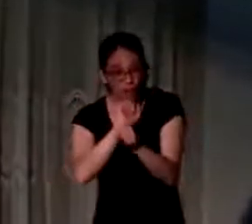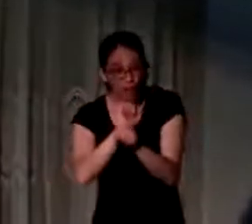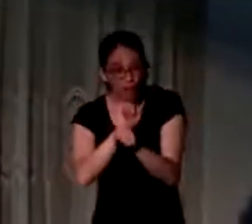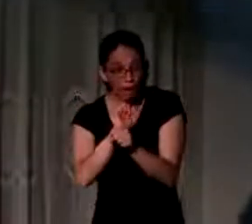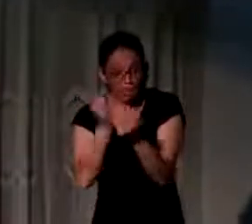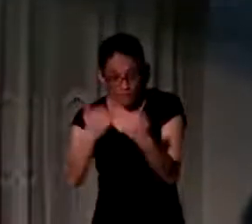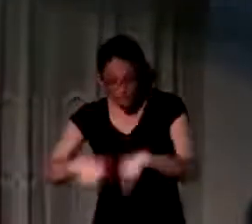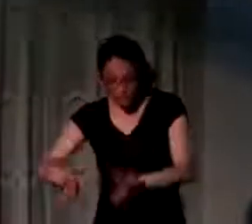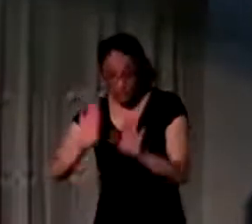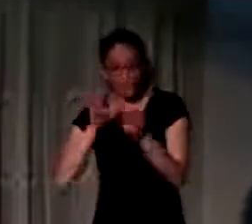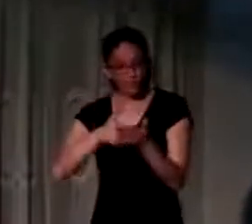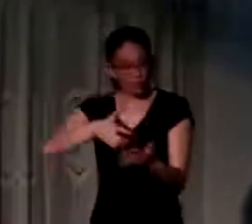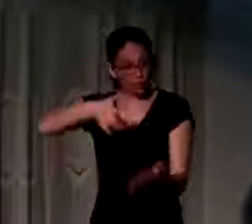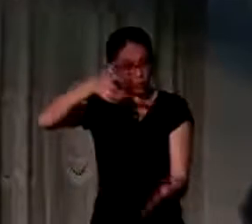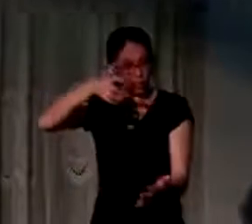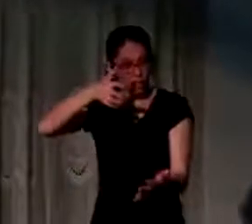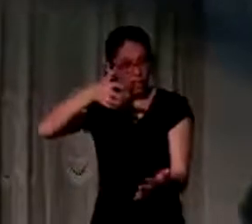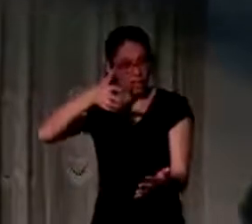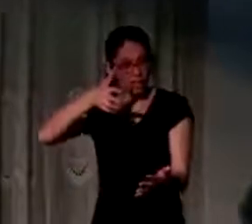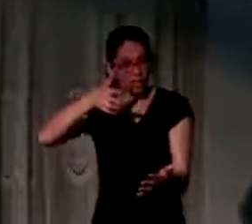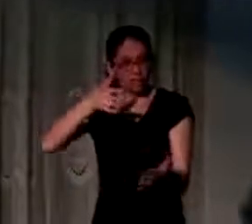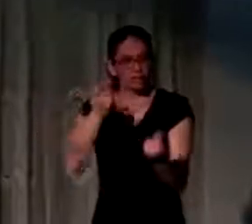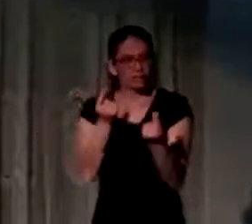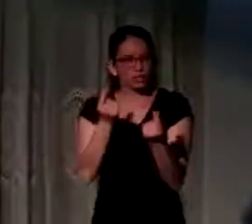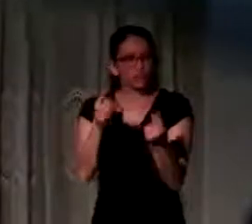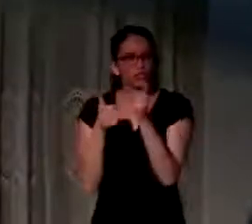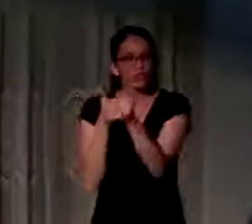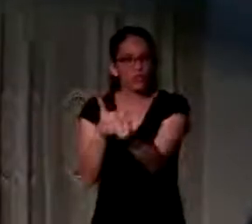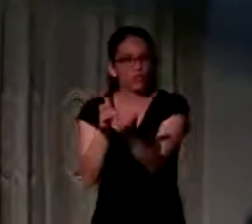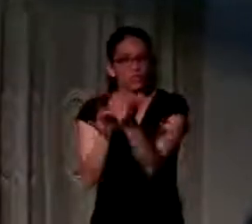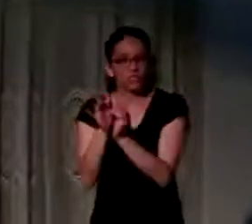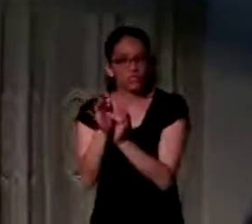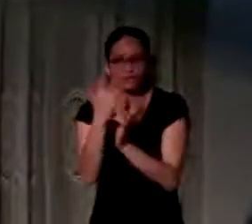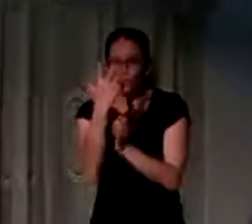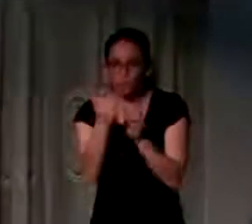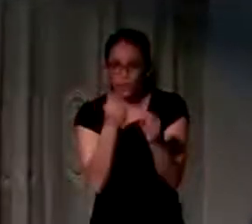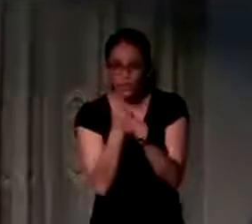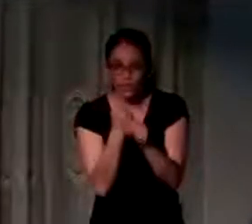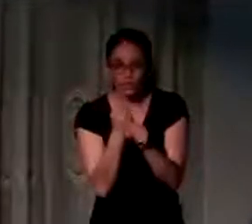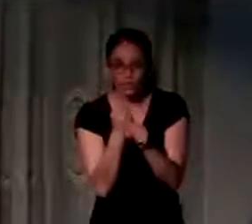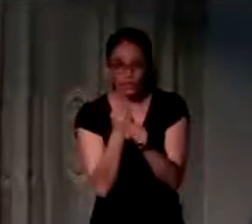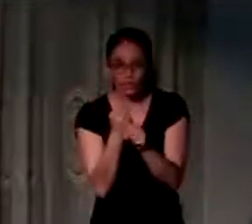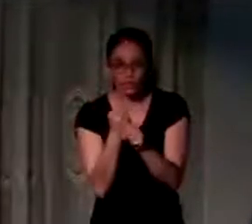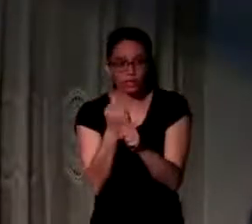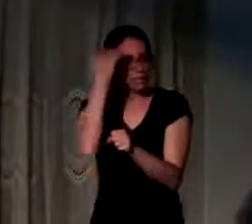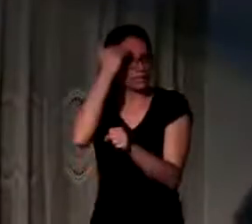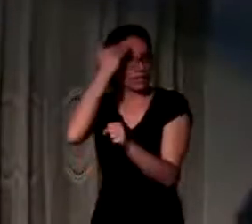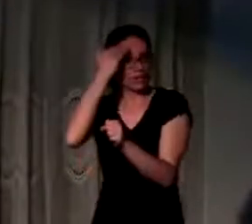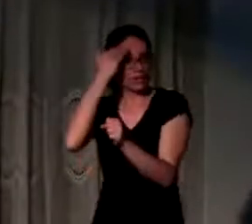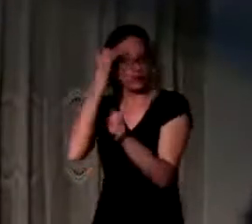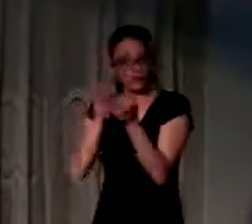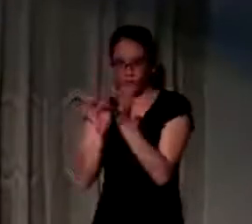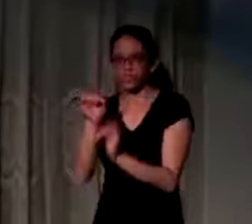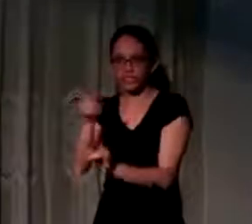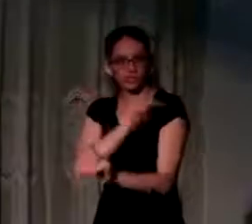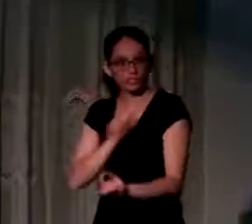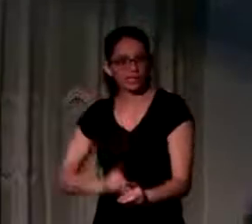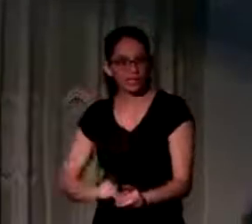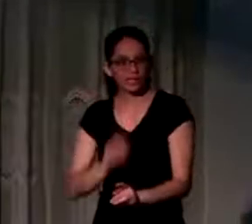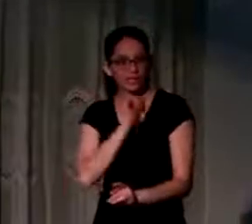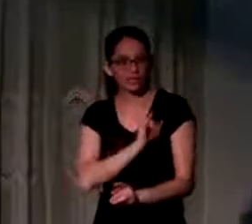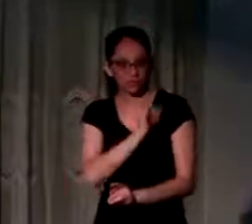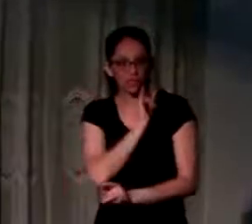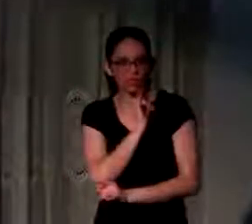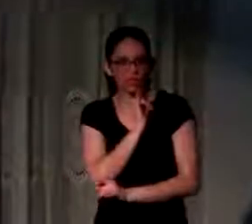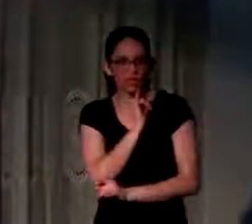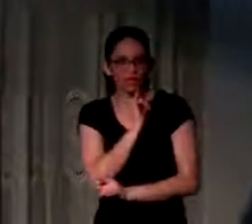They'd spent 3 years following this man. He was going to be the king of Israel. And